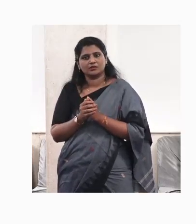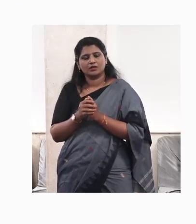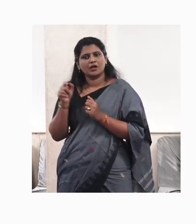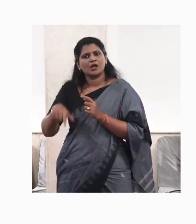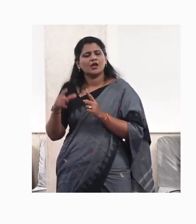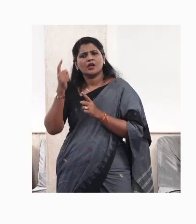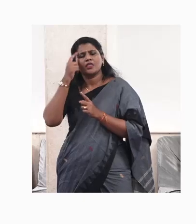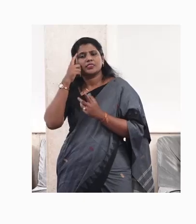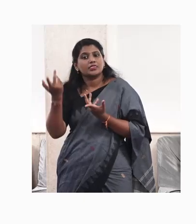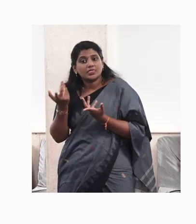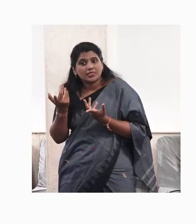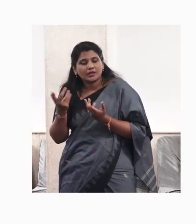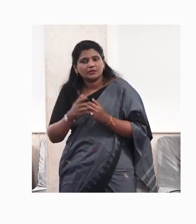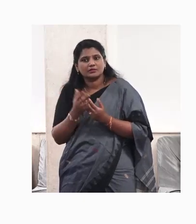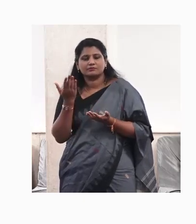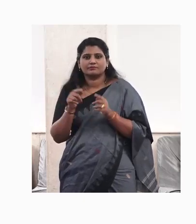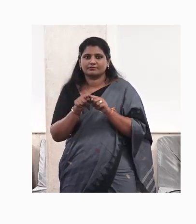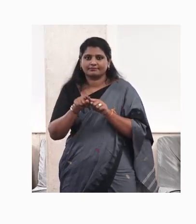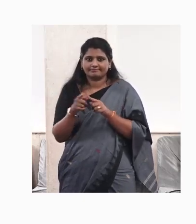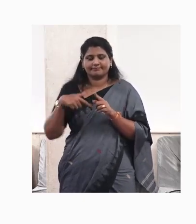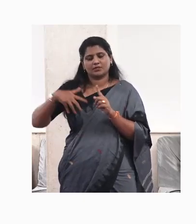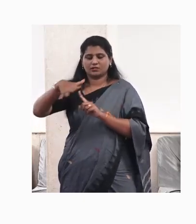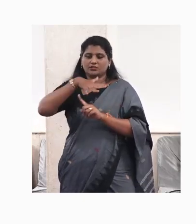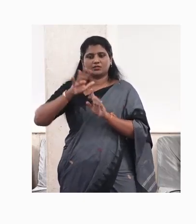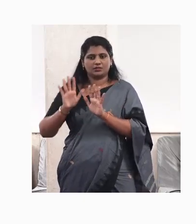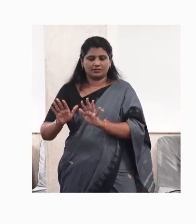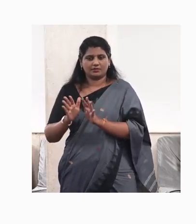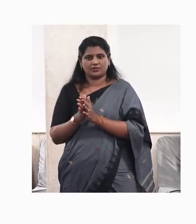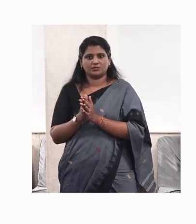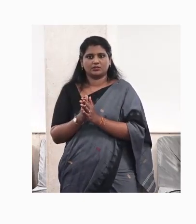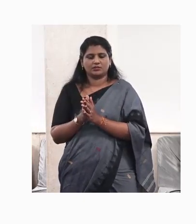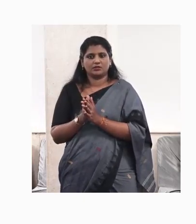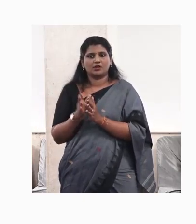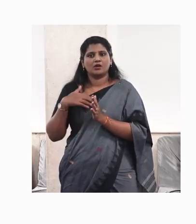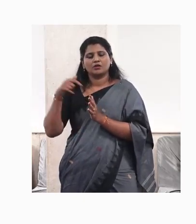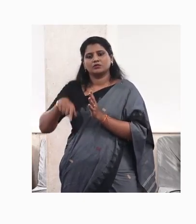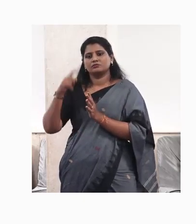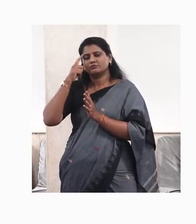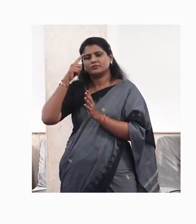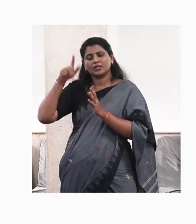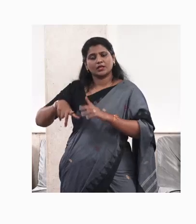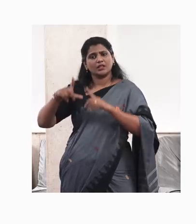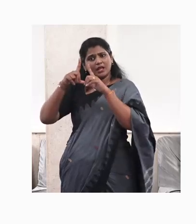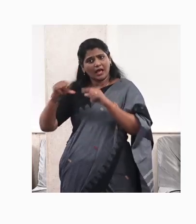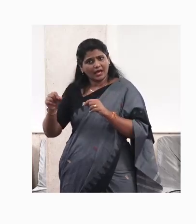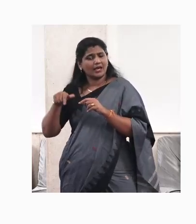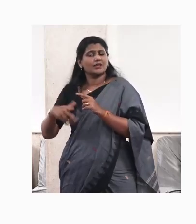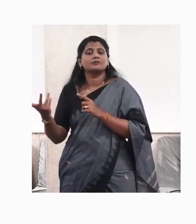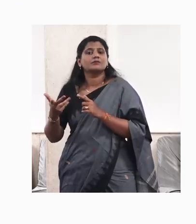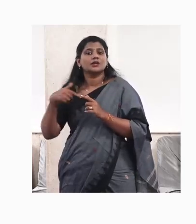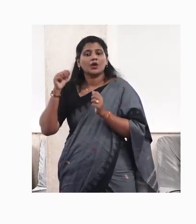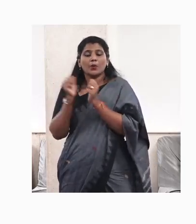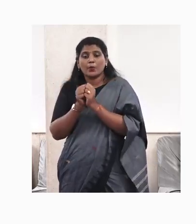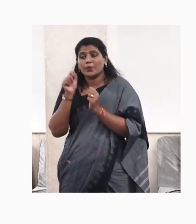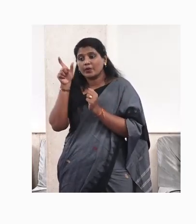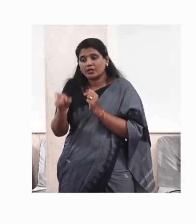you think they might say, for example, if they're in that situation, or what do you think the dynamic might be like if they were actually with you? So I think